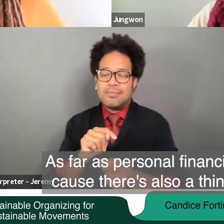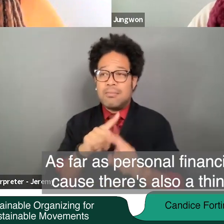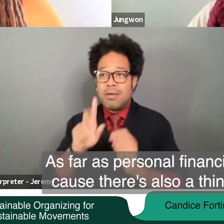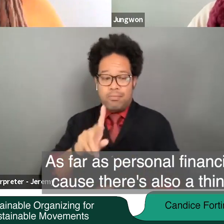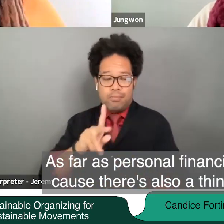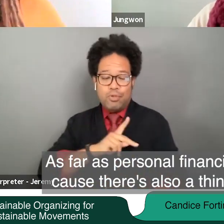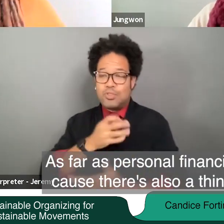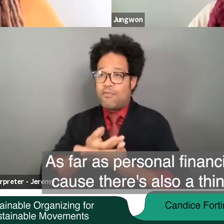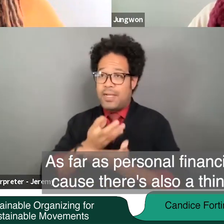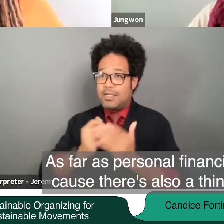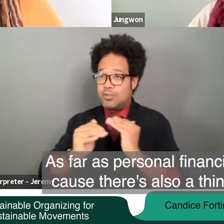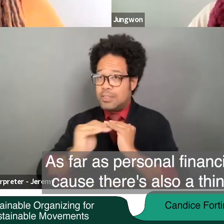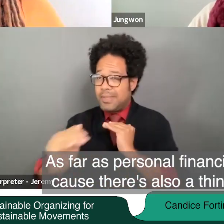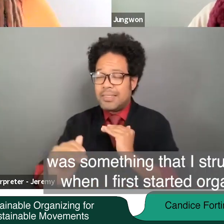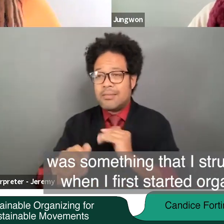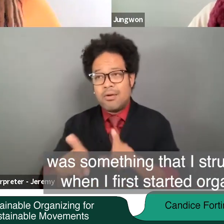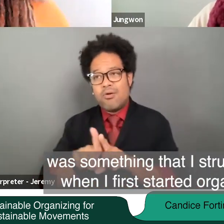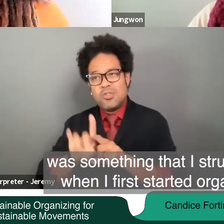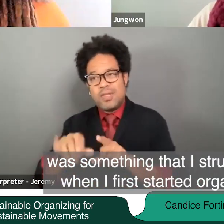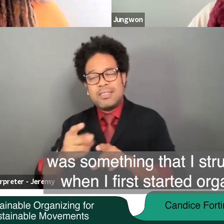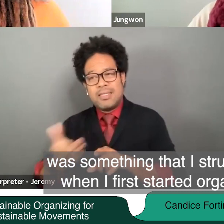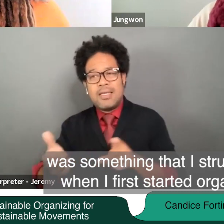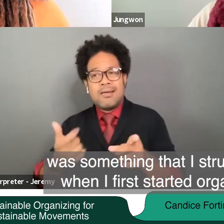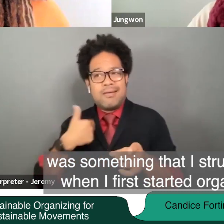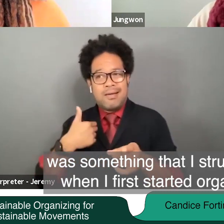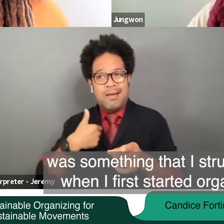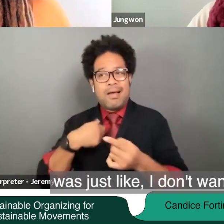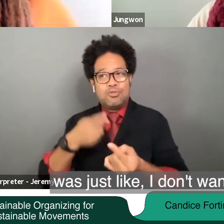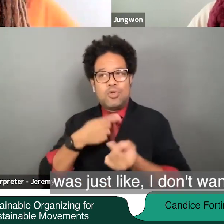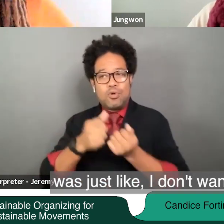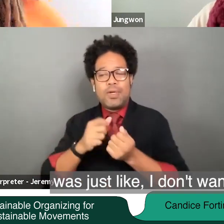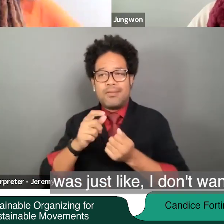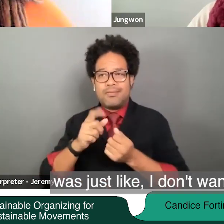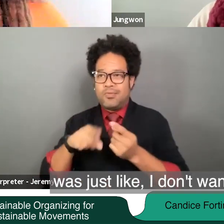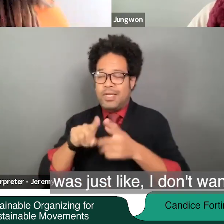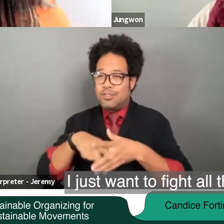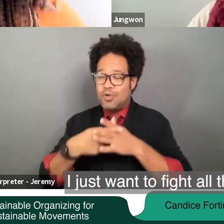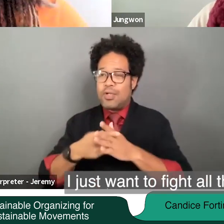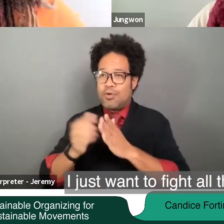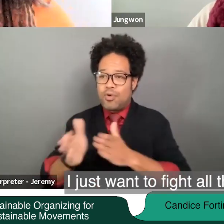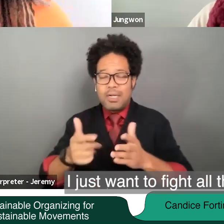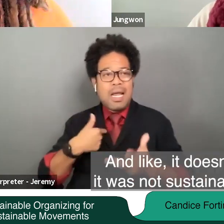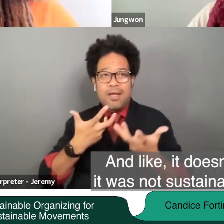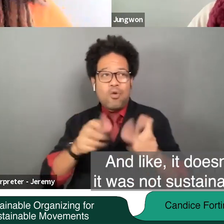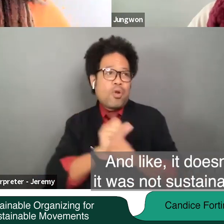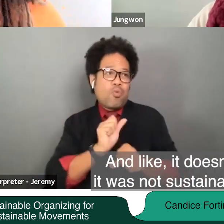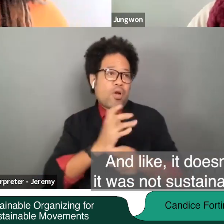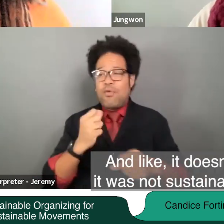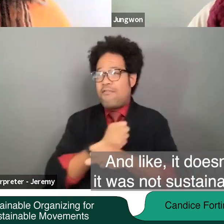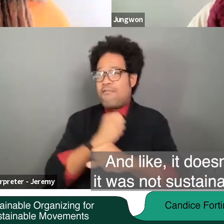financial stability, because there's also a thing. Like that was something I struggled with when I first started organizing. I was just like, I don't want to work. I just want to fight all the time. And